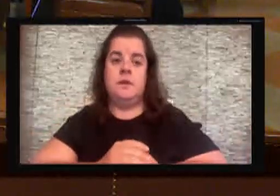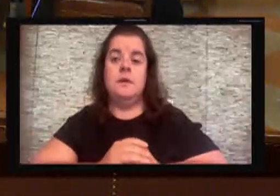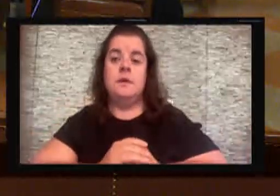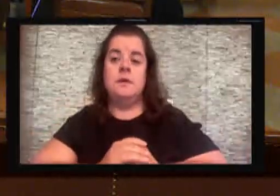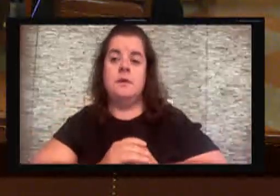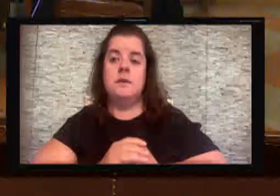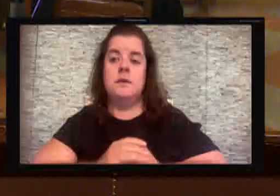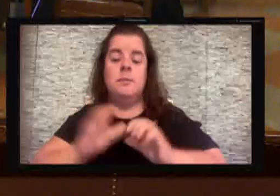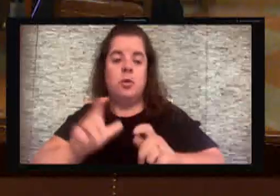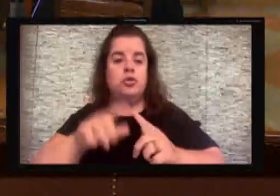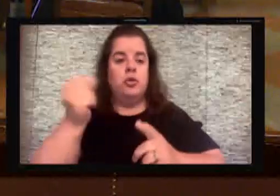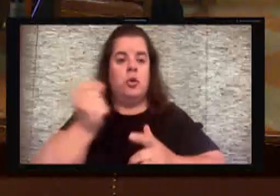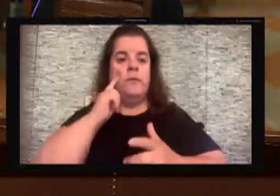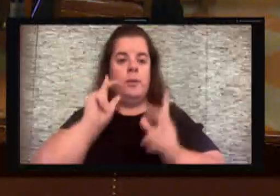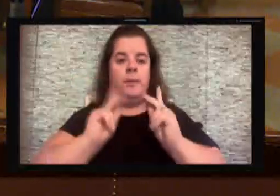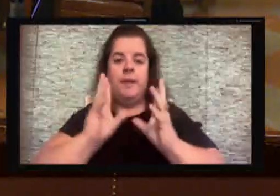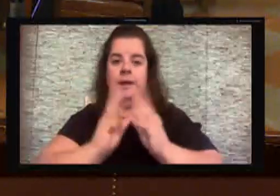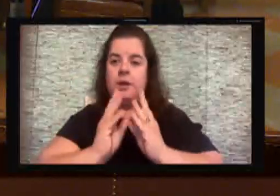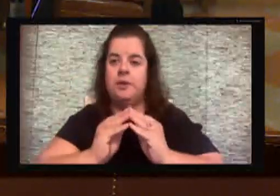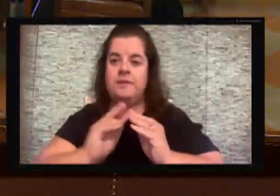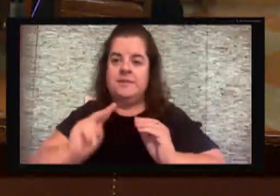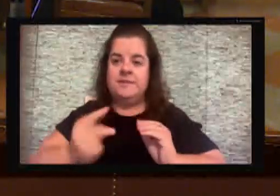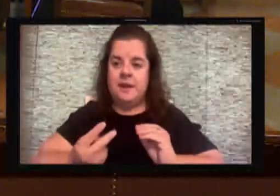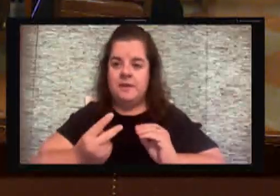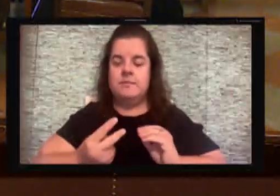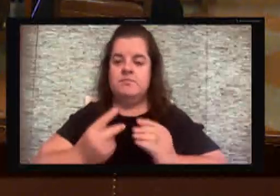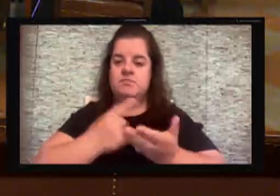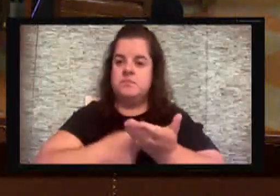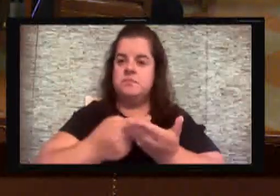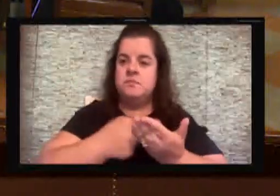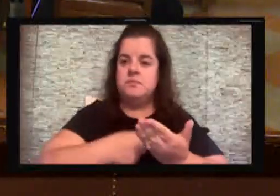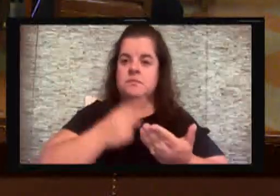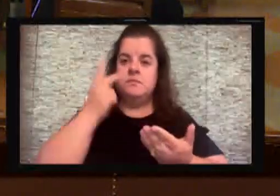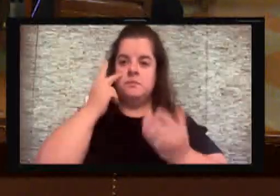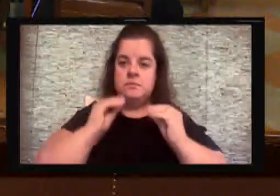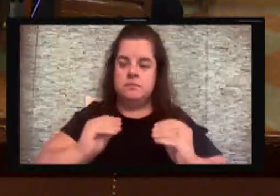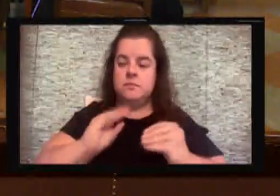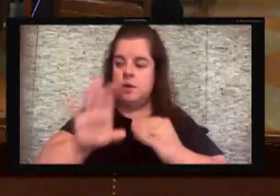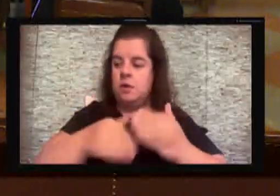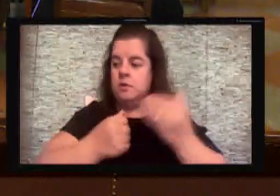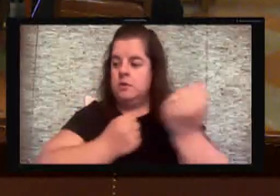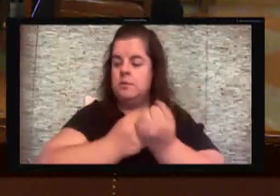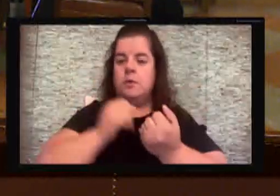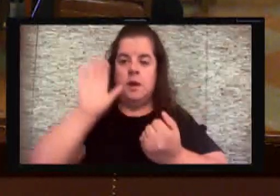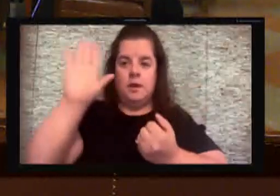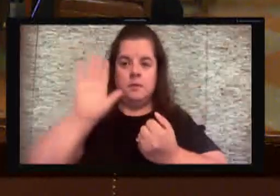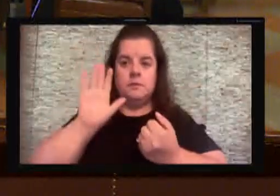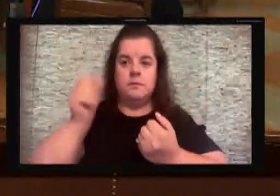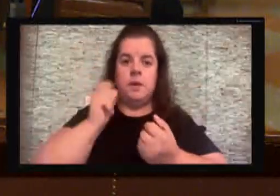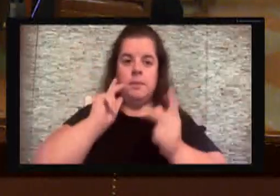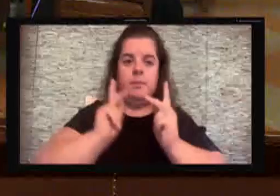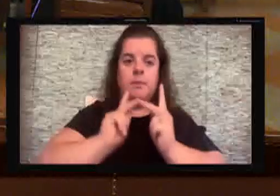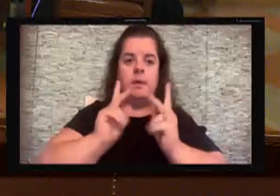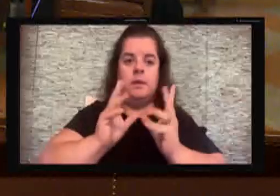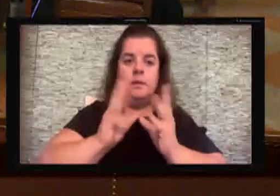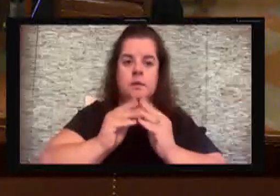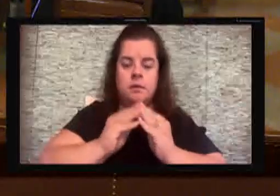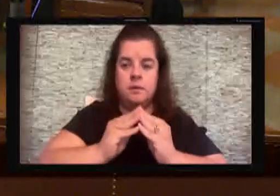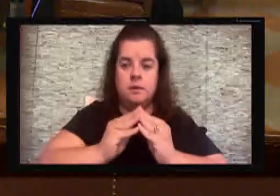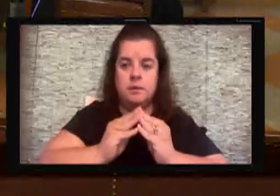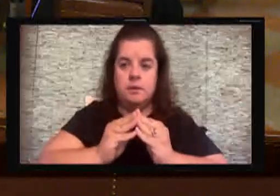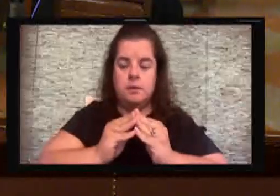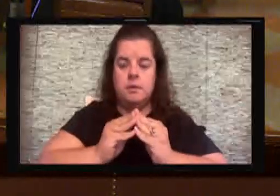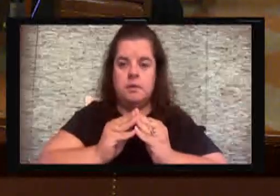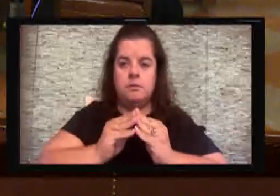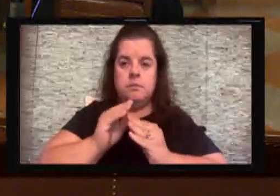Motion to hold for a public hearing. Second. Discussion? Seeing none, all those in favor of holding Bill 985 for public